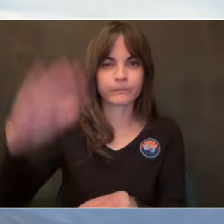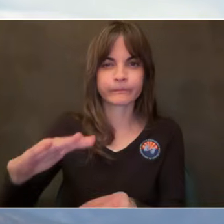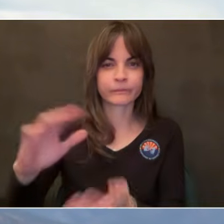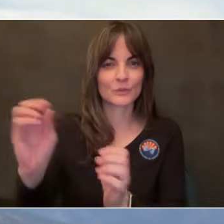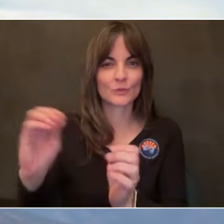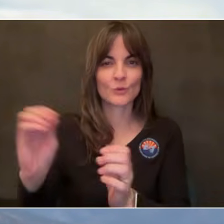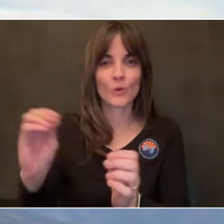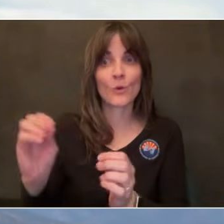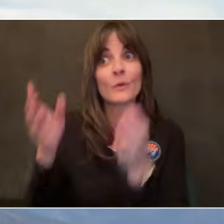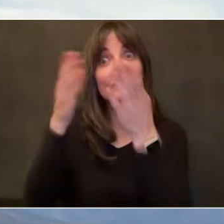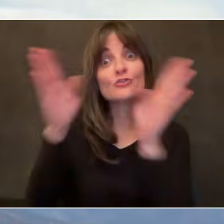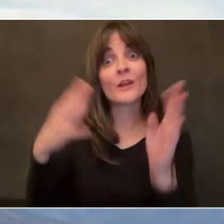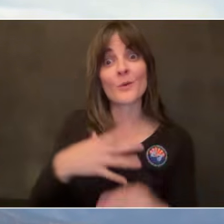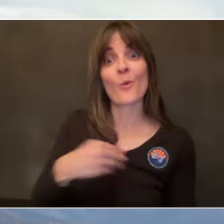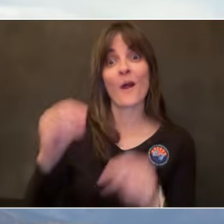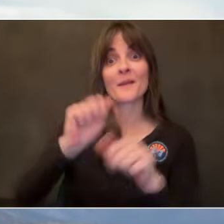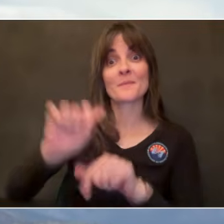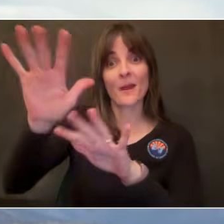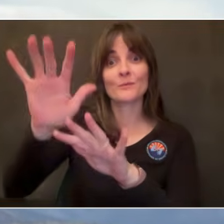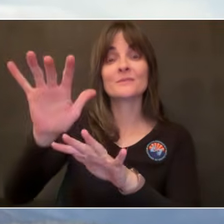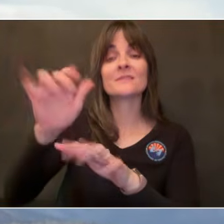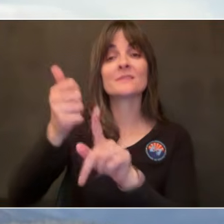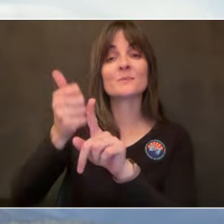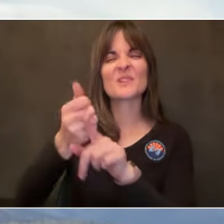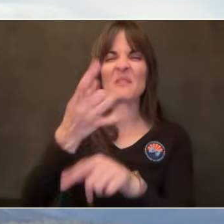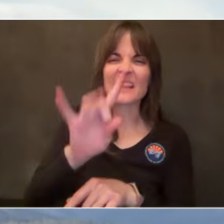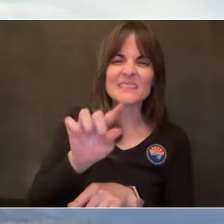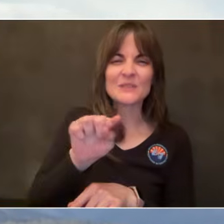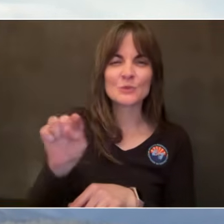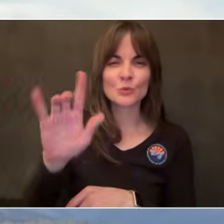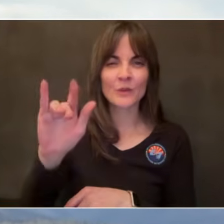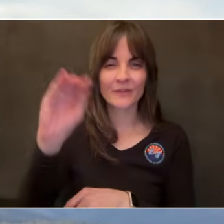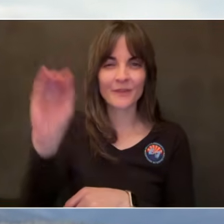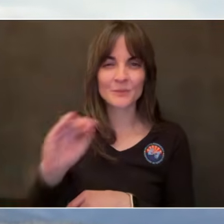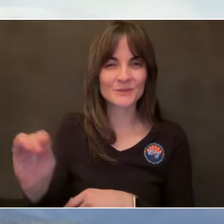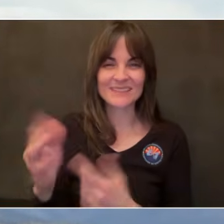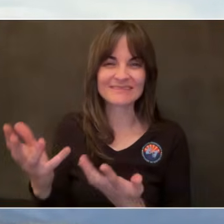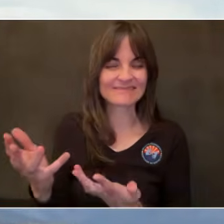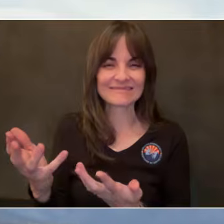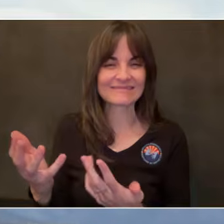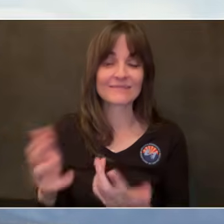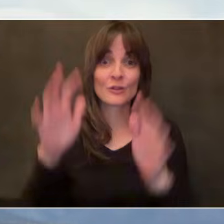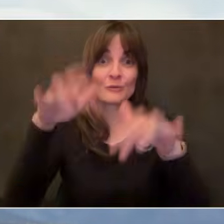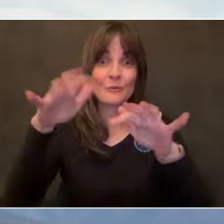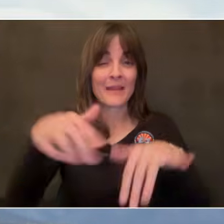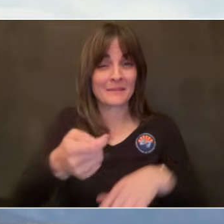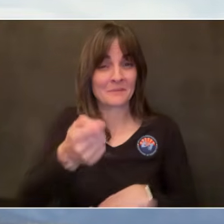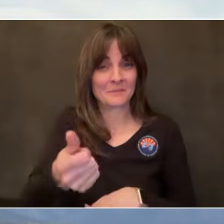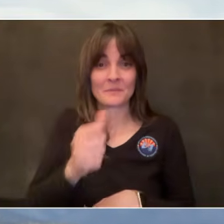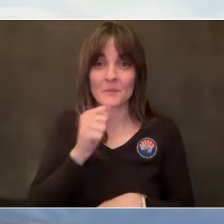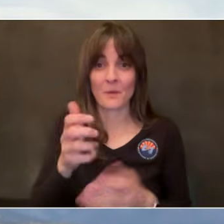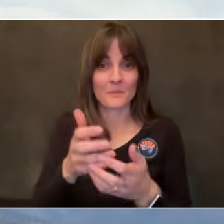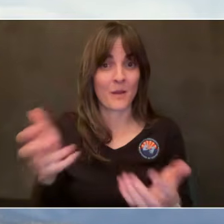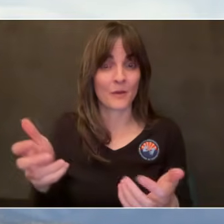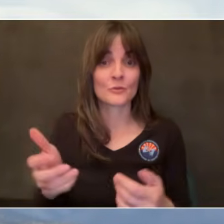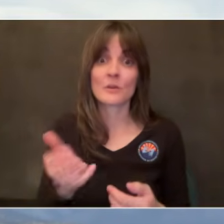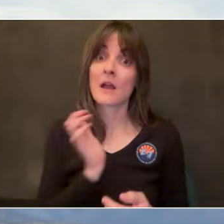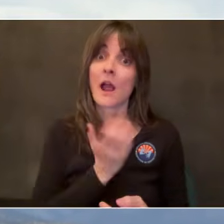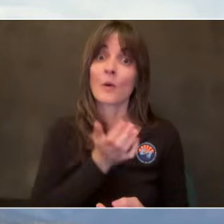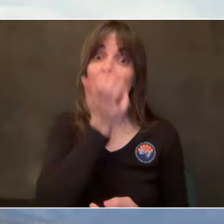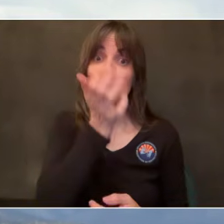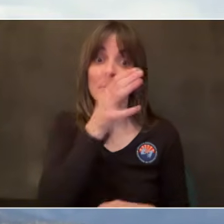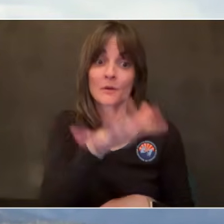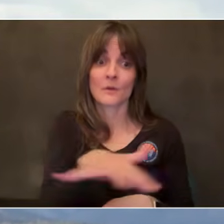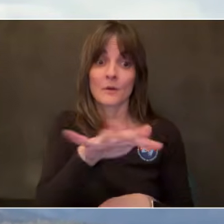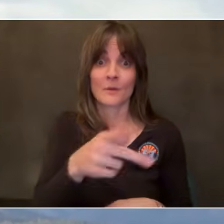wet mountains to be around probably 18 to 25%. Very little precip. We had active fires on